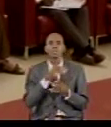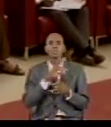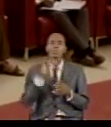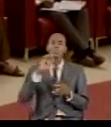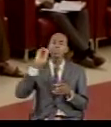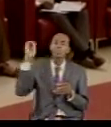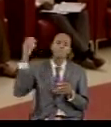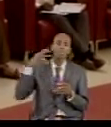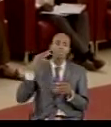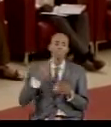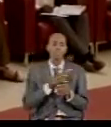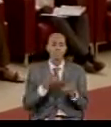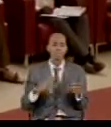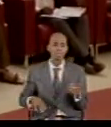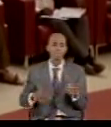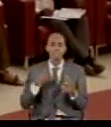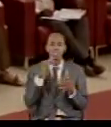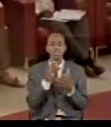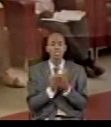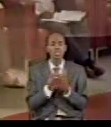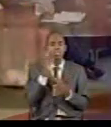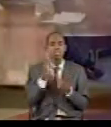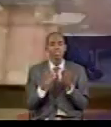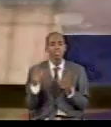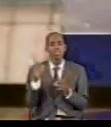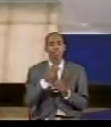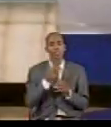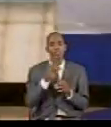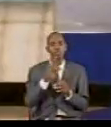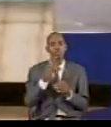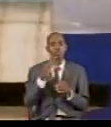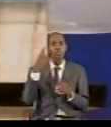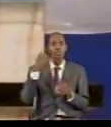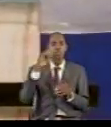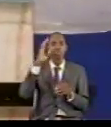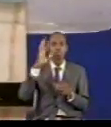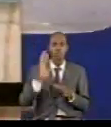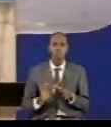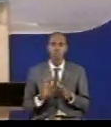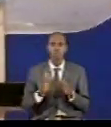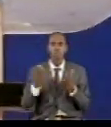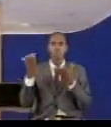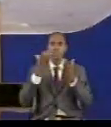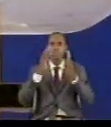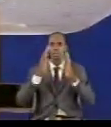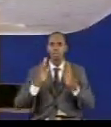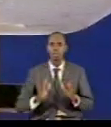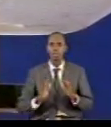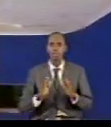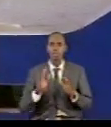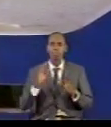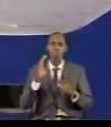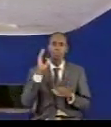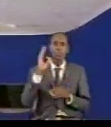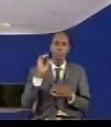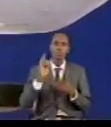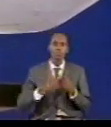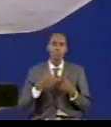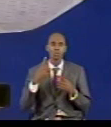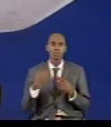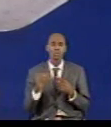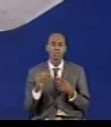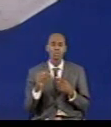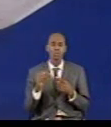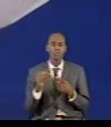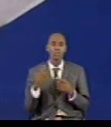surprise if his ministers, his servants, ministers of Satan, followers of